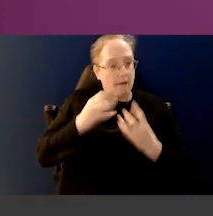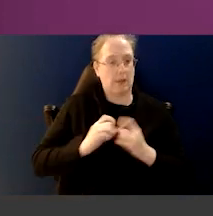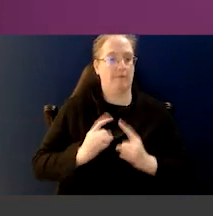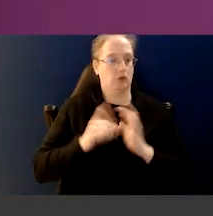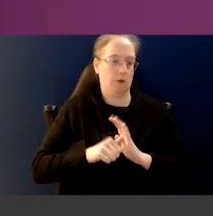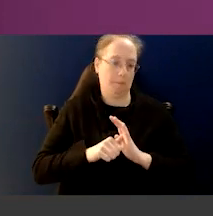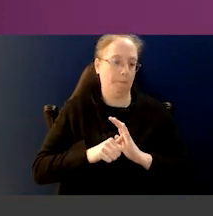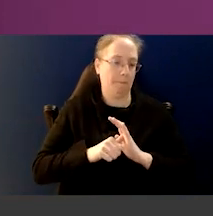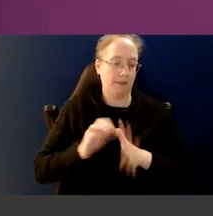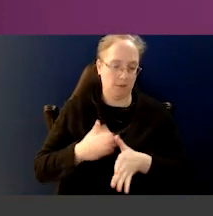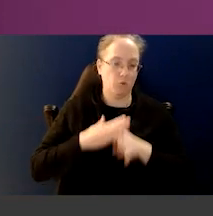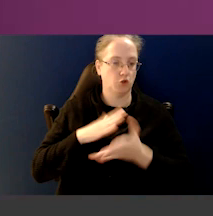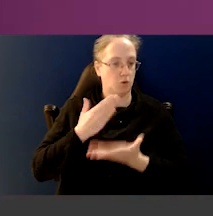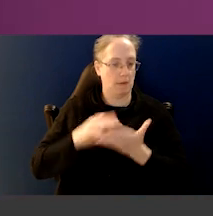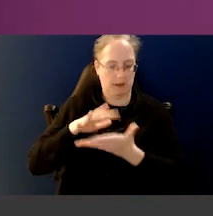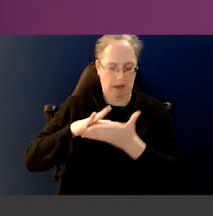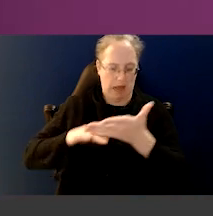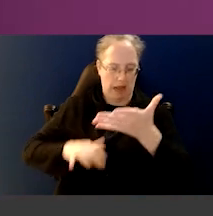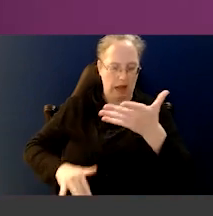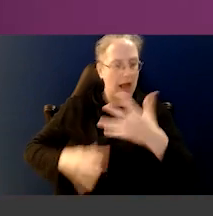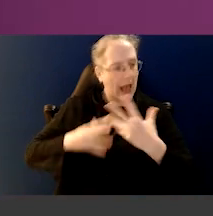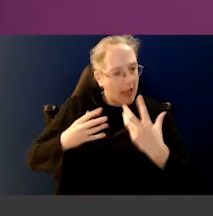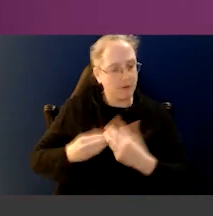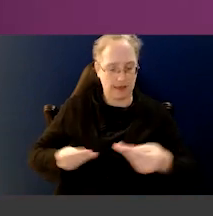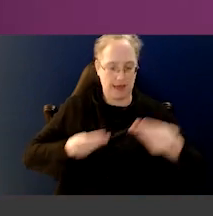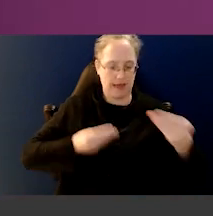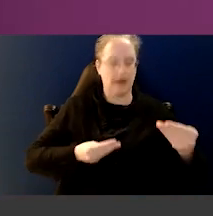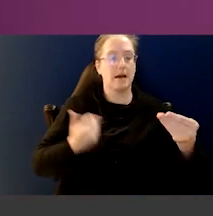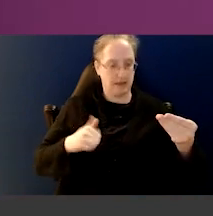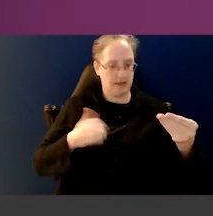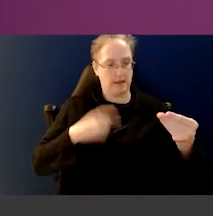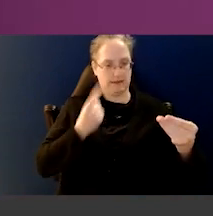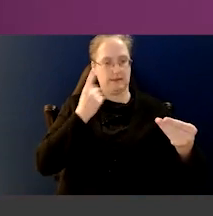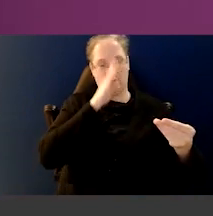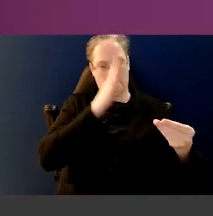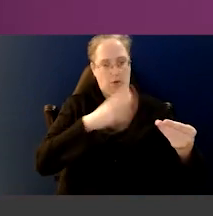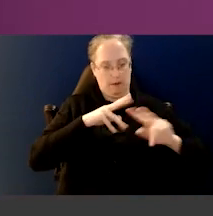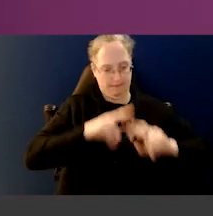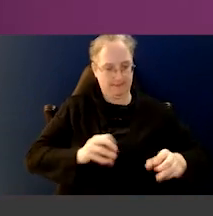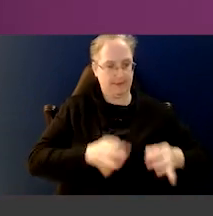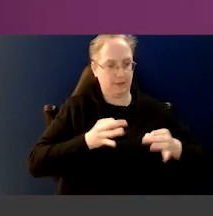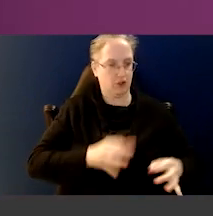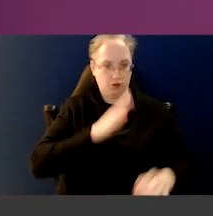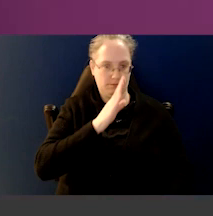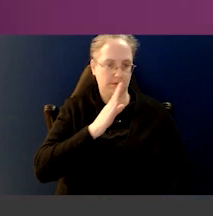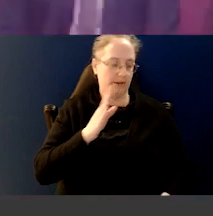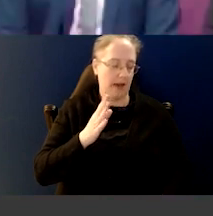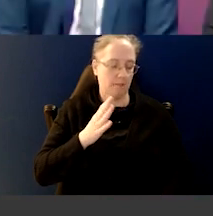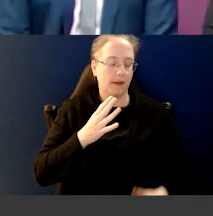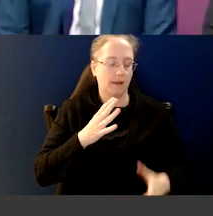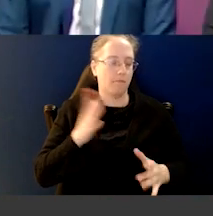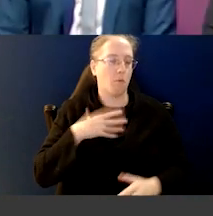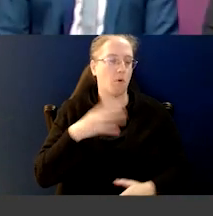in your original complaint, and that will give us the best opportunity to make the most informed decision in an efficient manner.